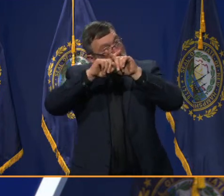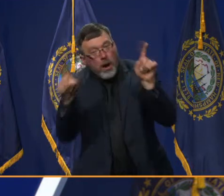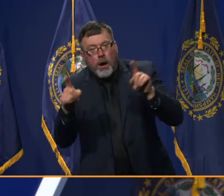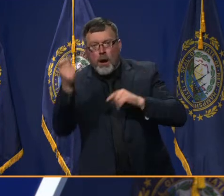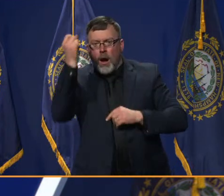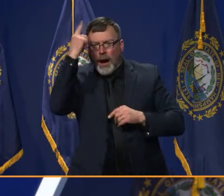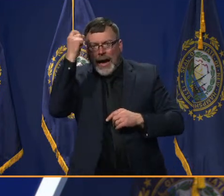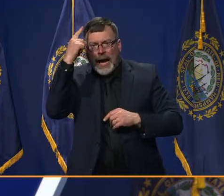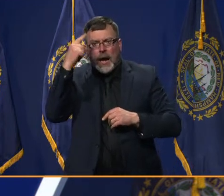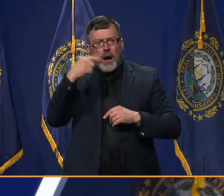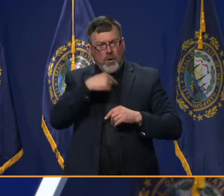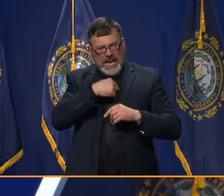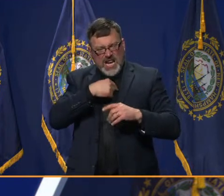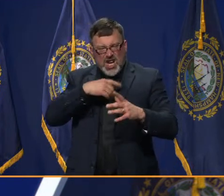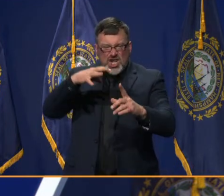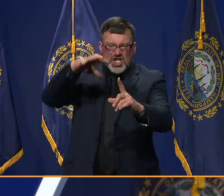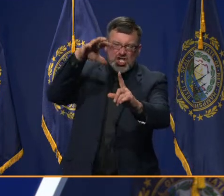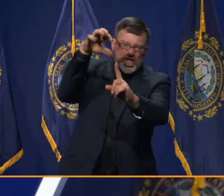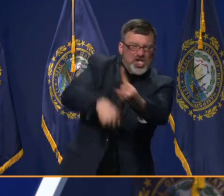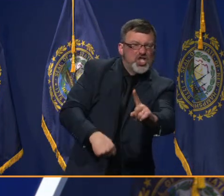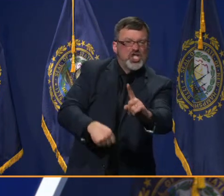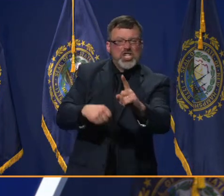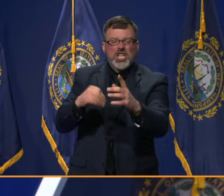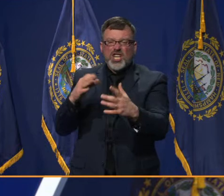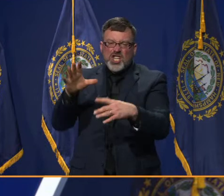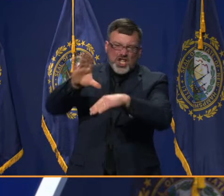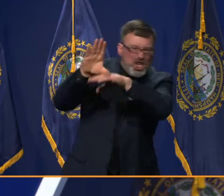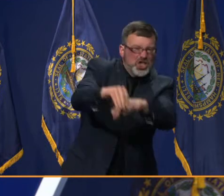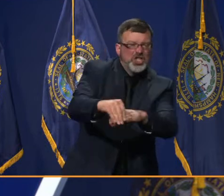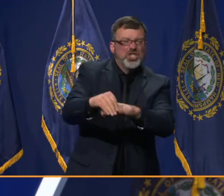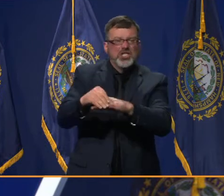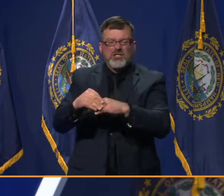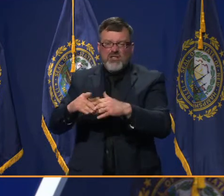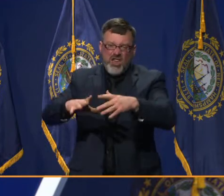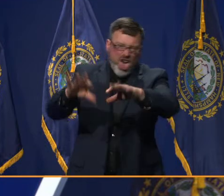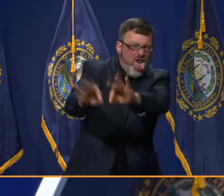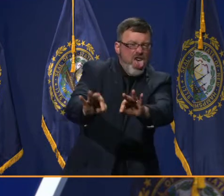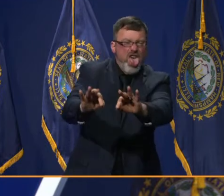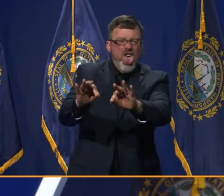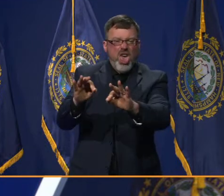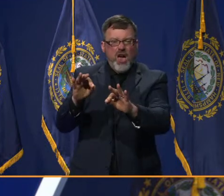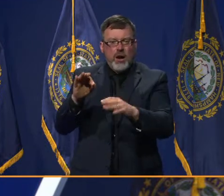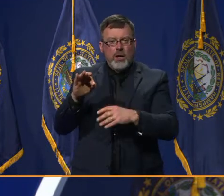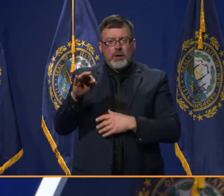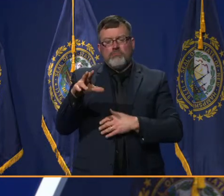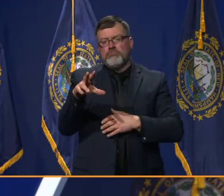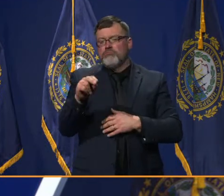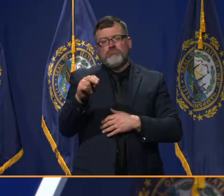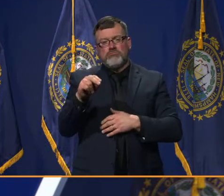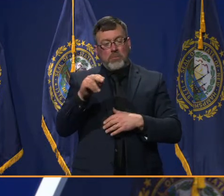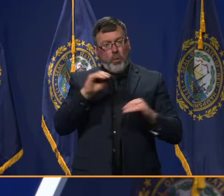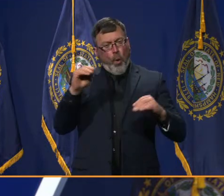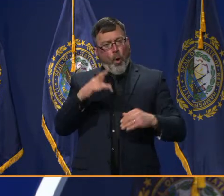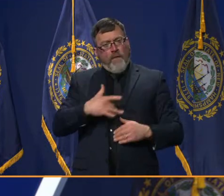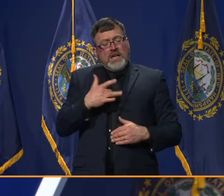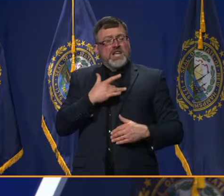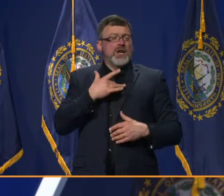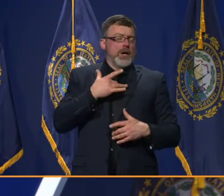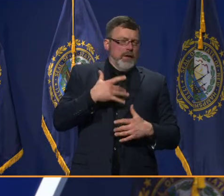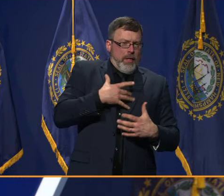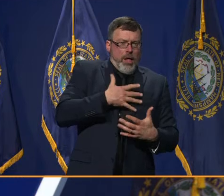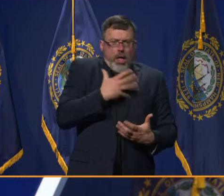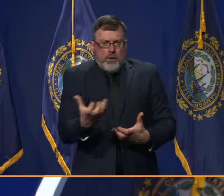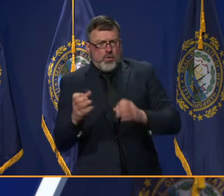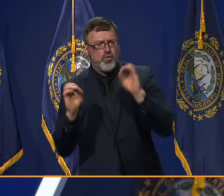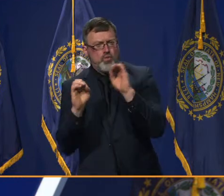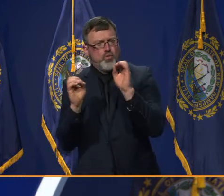and devaluing others' views, and having a complete lack of empathy for our neighbors, well, that is not acceptable,